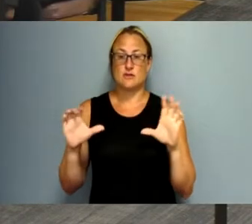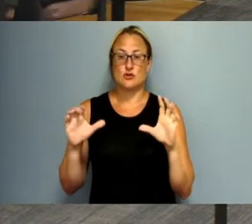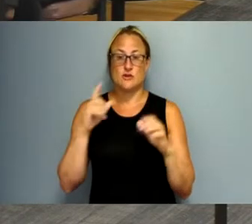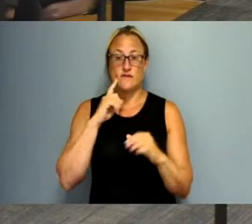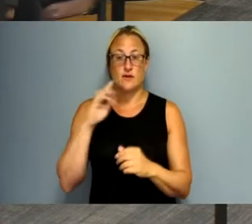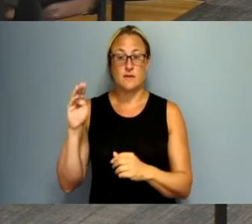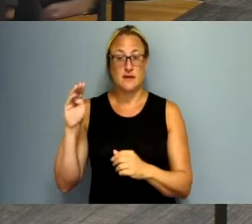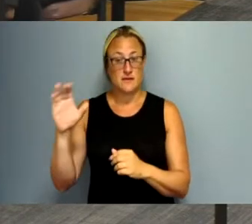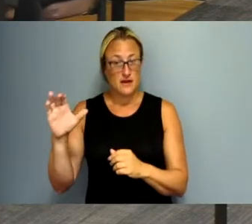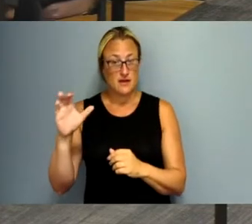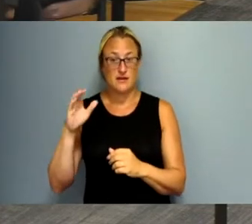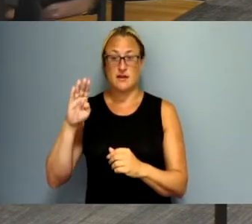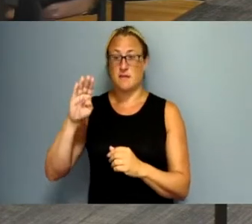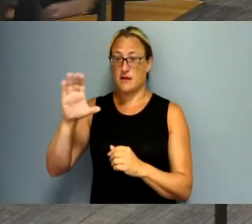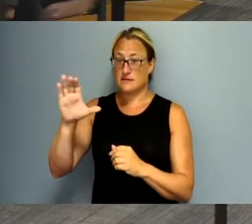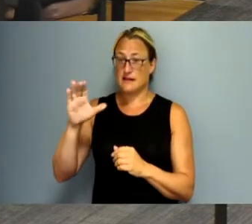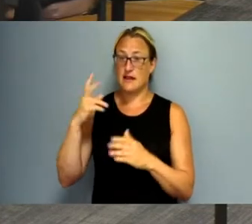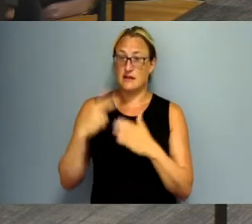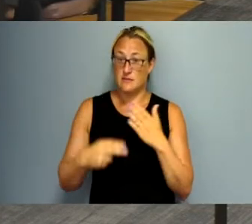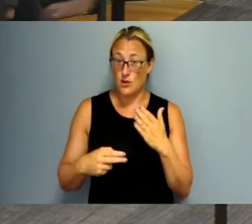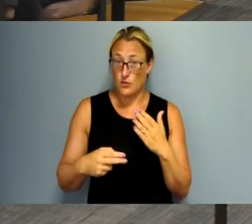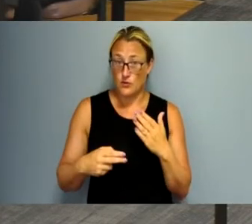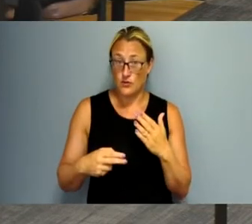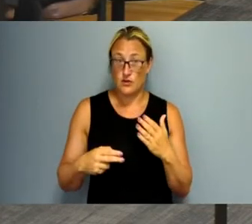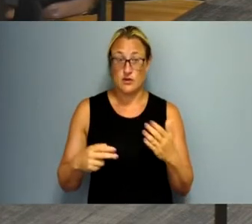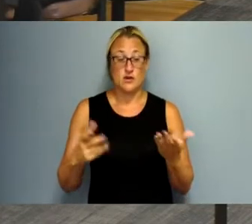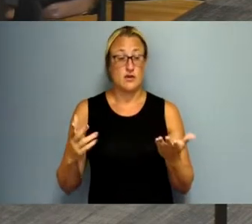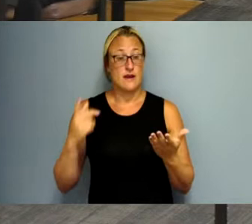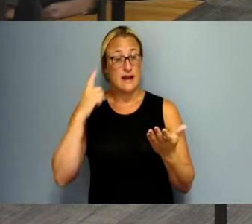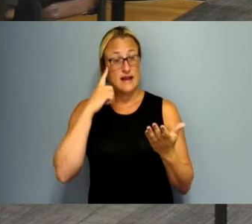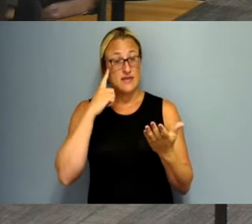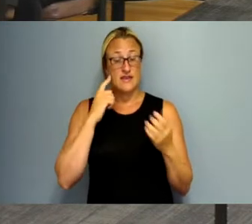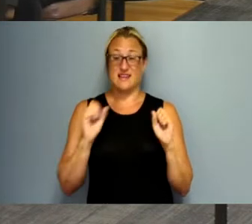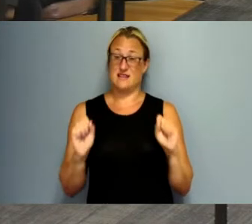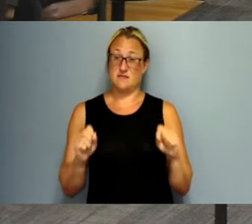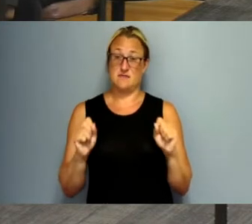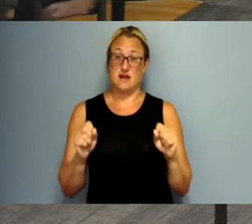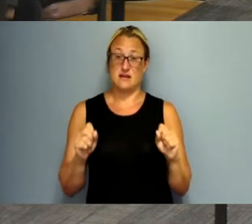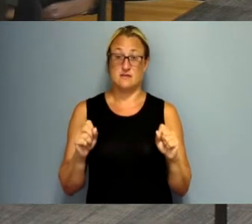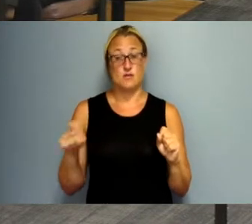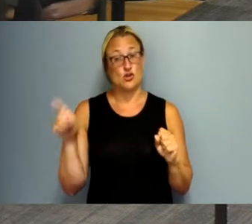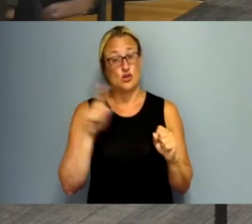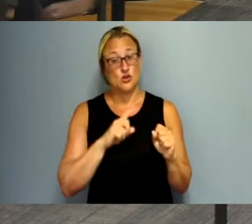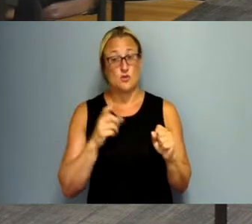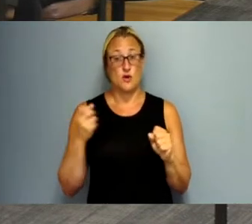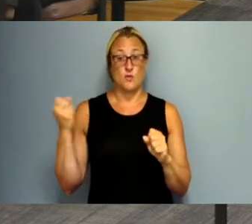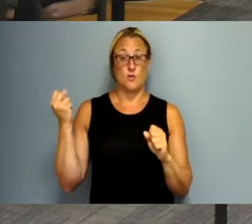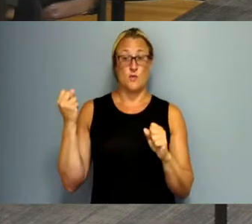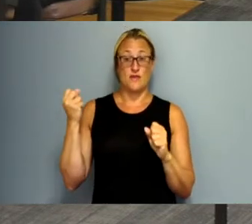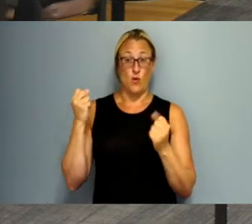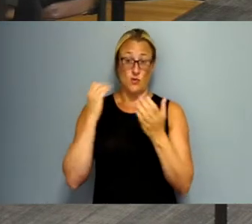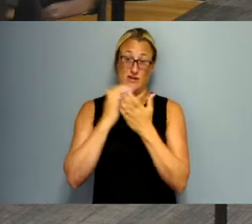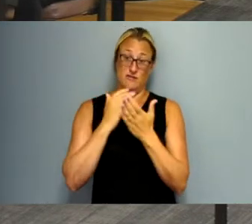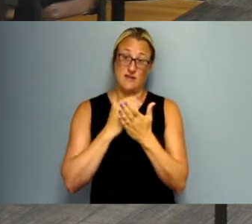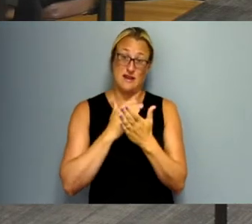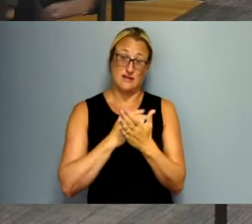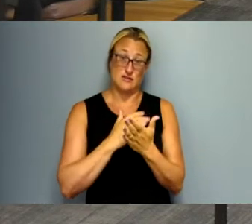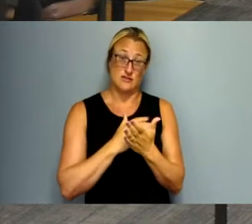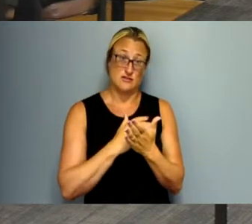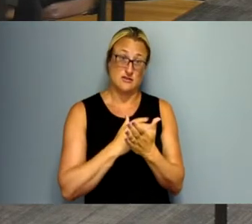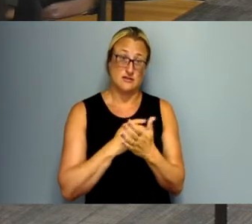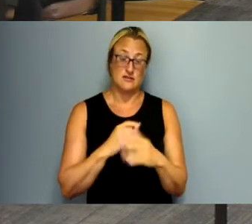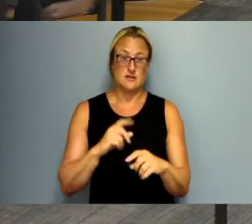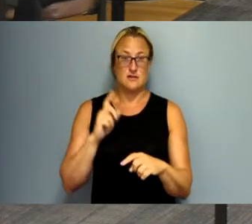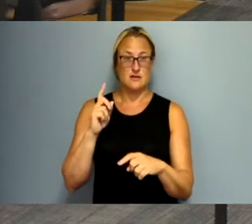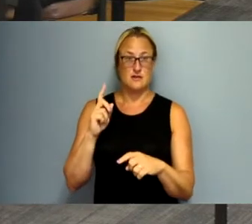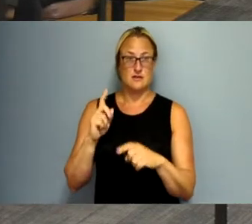County. So I think that it's possible that you are withholding records. You can't be perfect if there's thousands